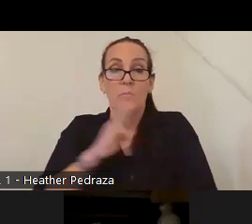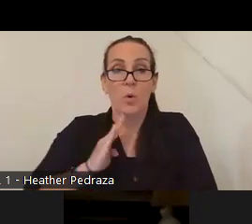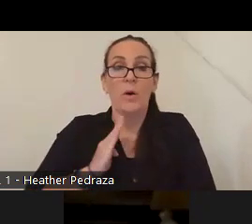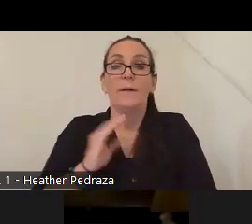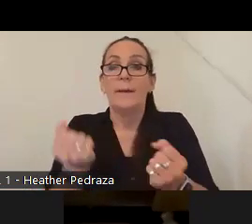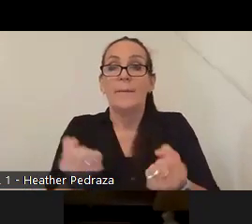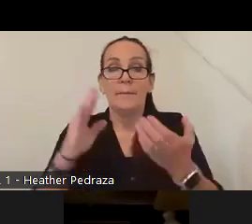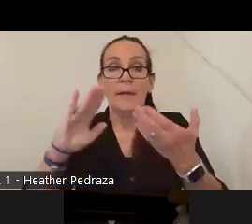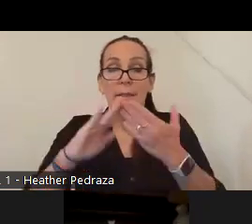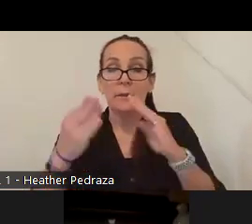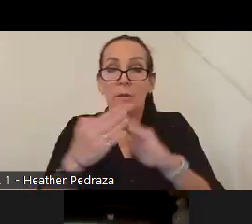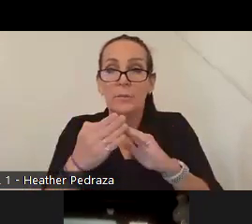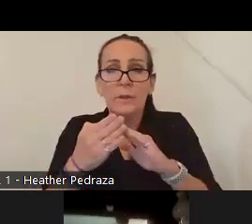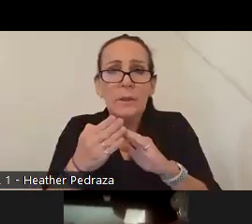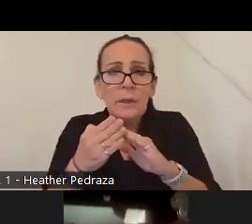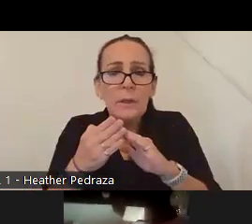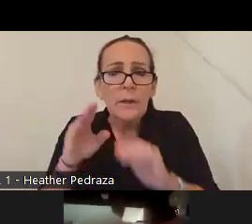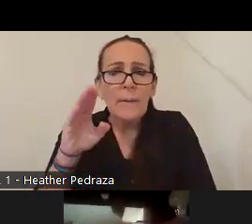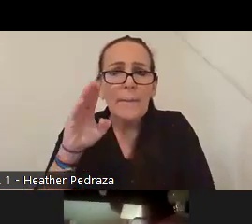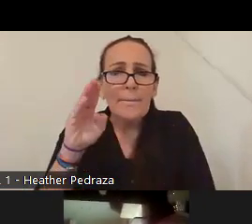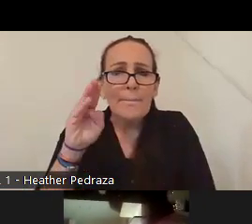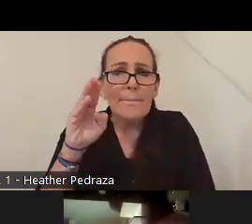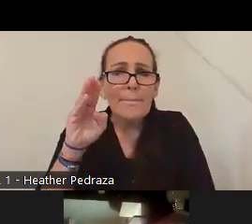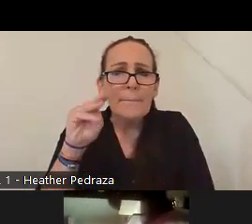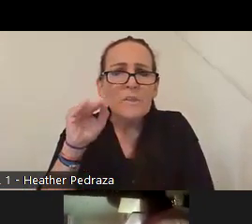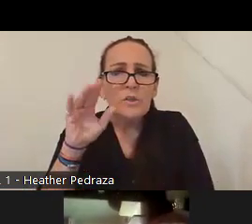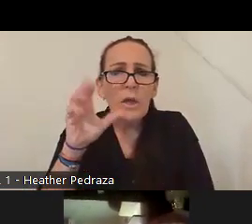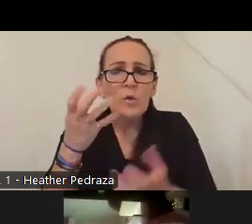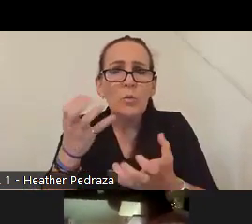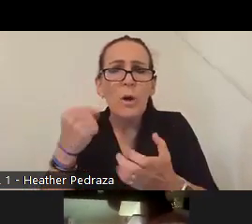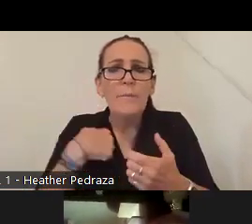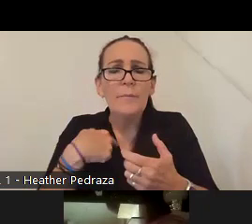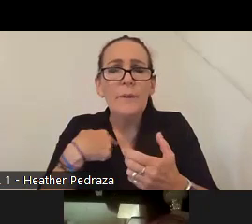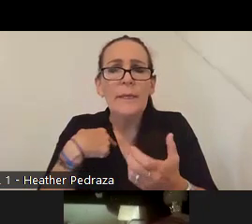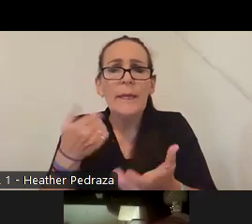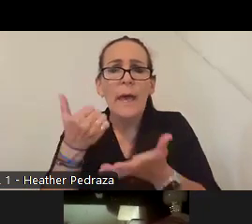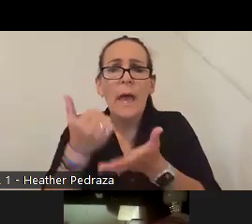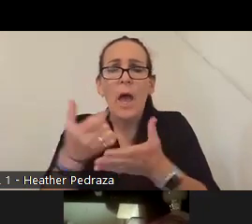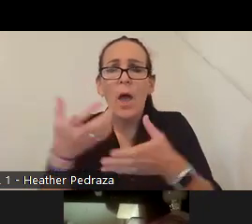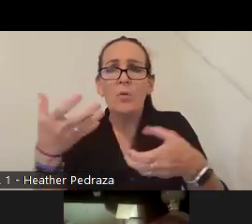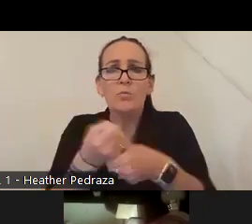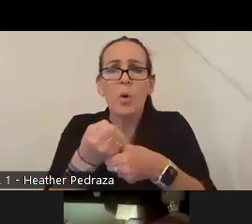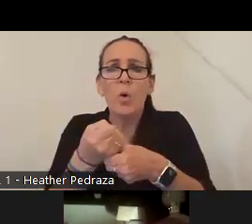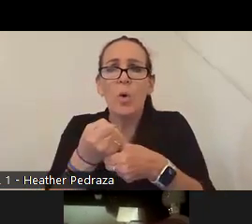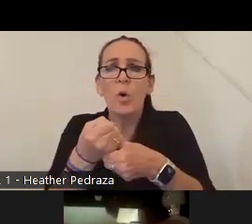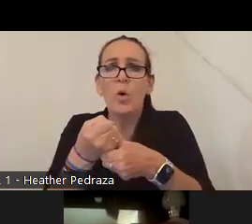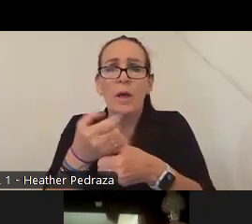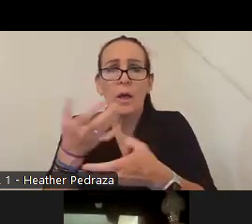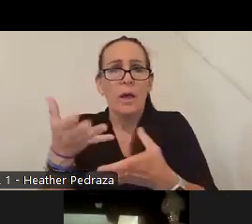Michelle, do you want me to jump in and really abbreviate the next elements here?